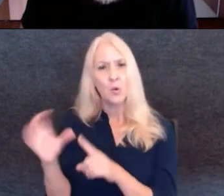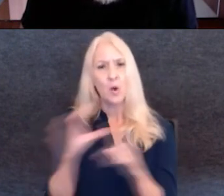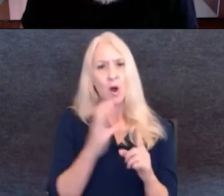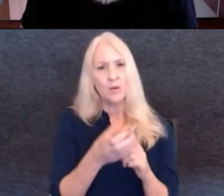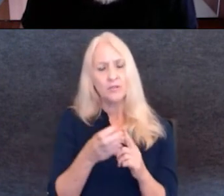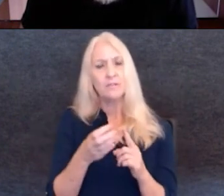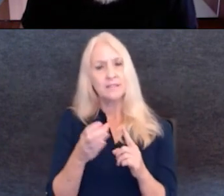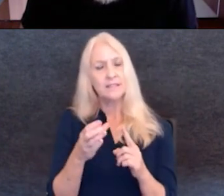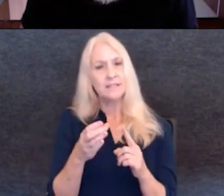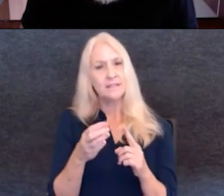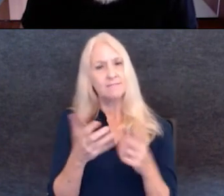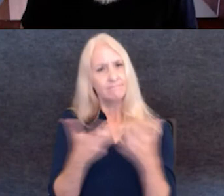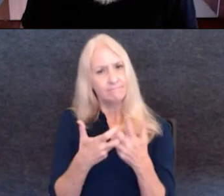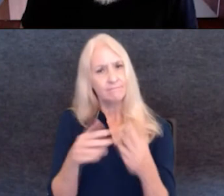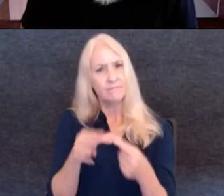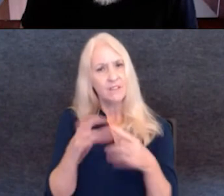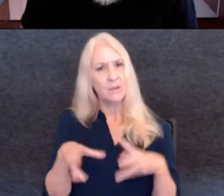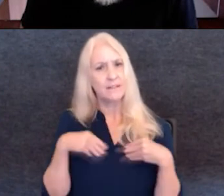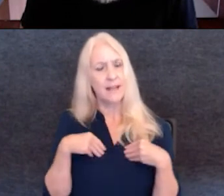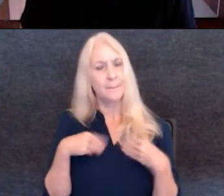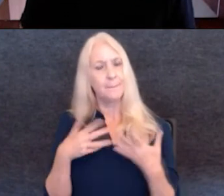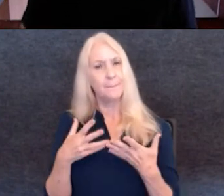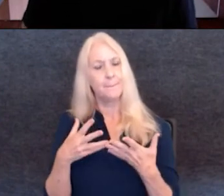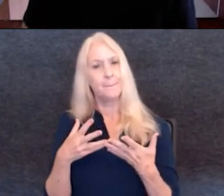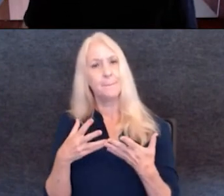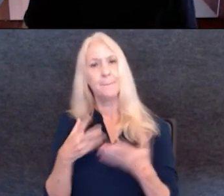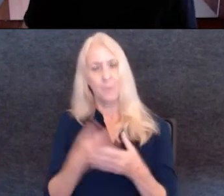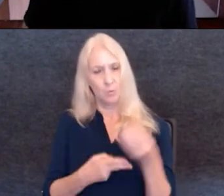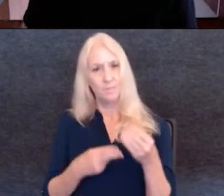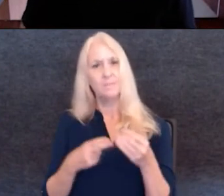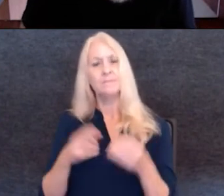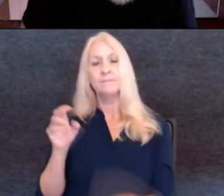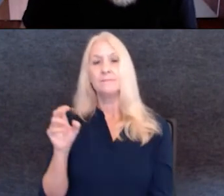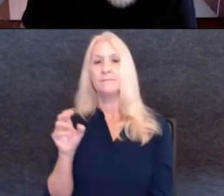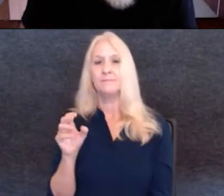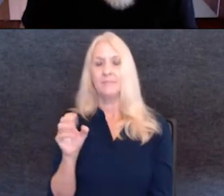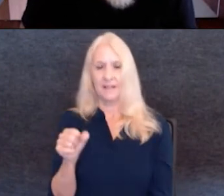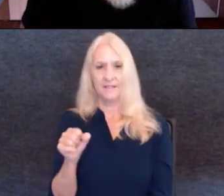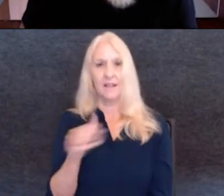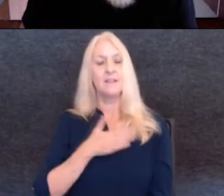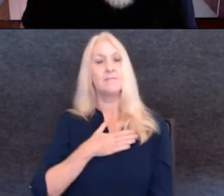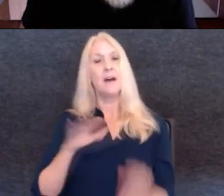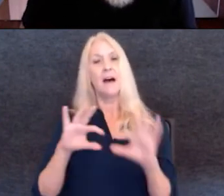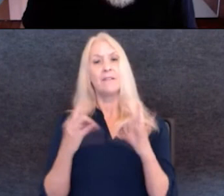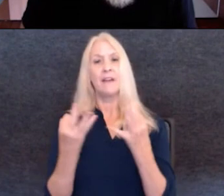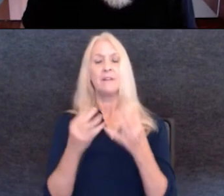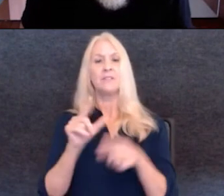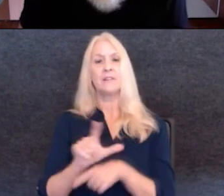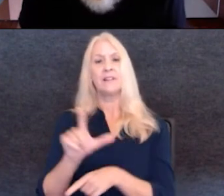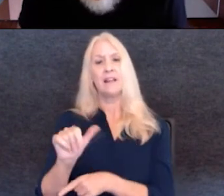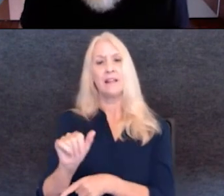special, that you could embrace that? Yeah, my family was a traditional